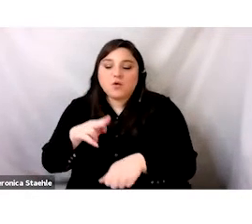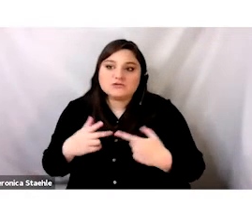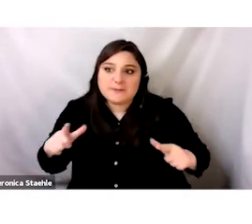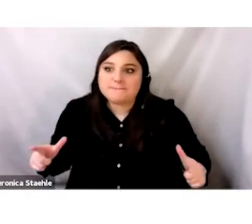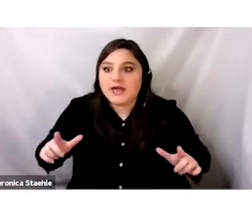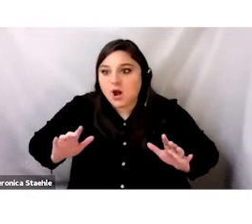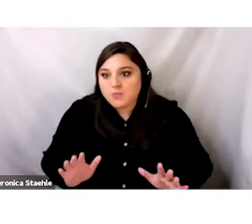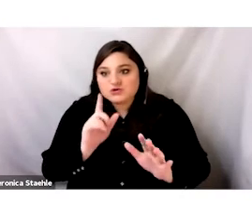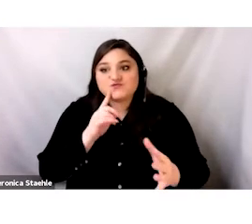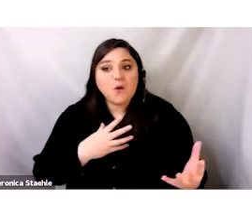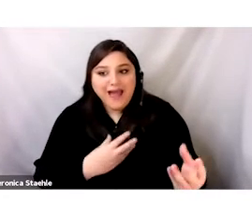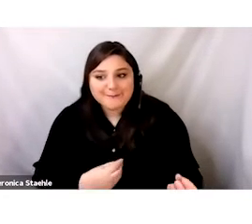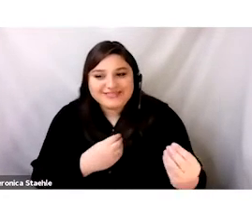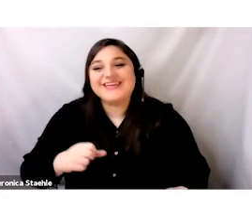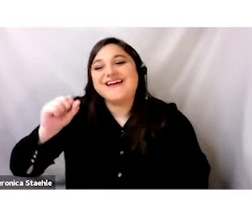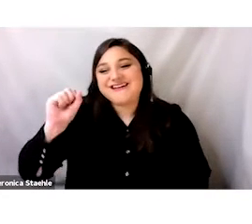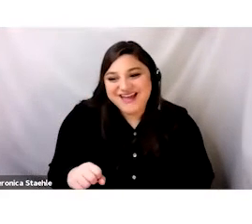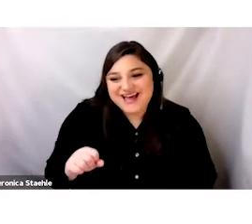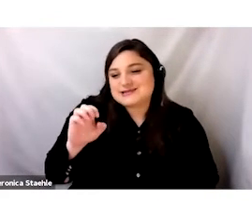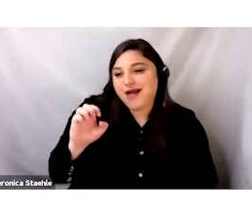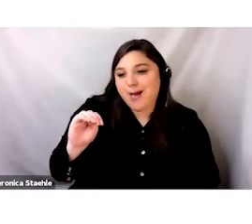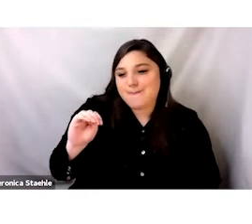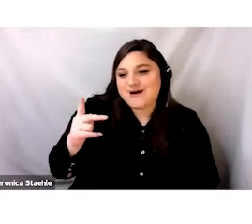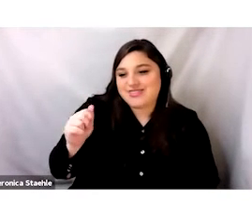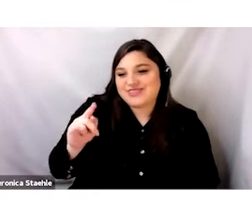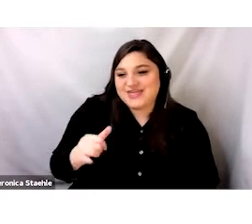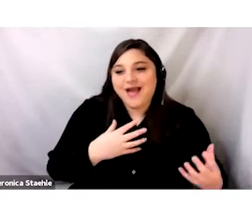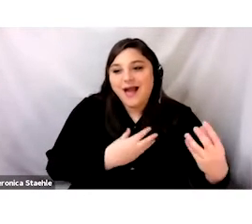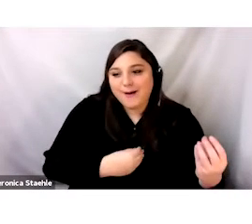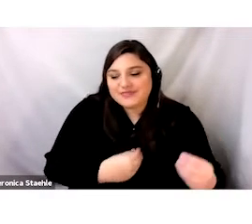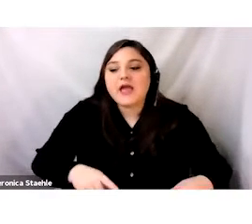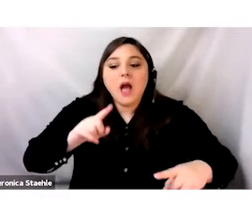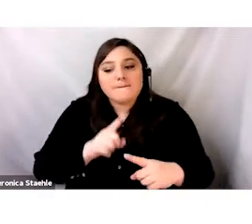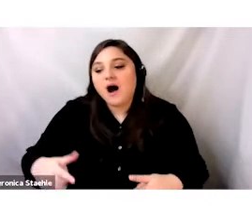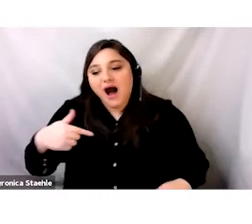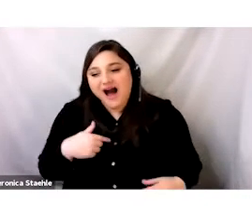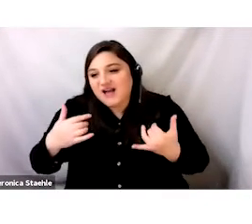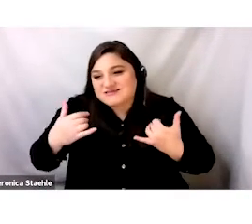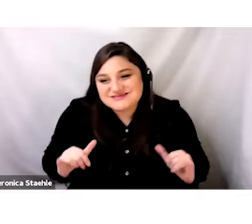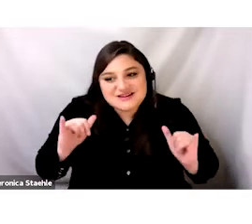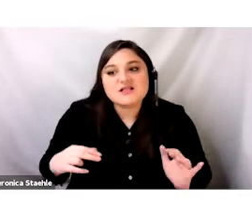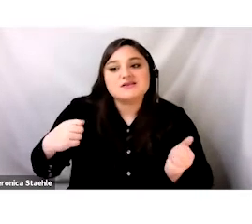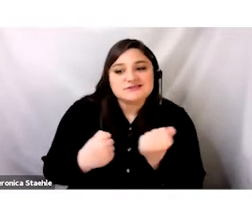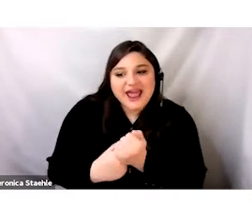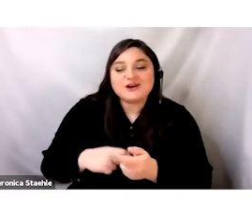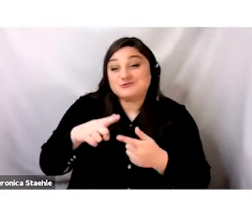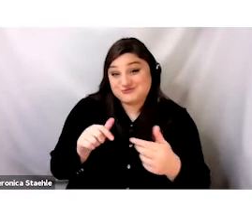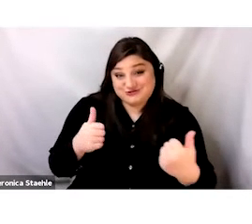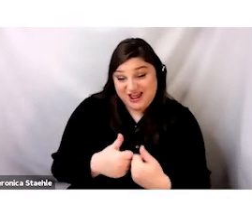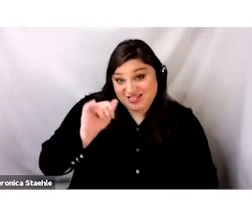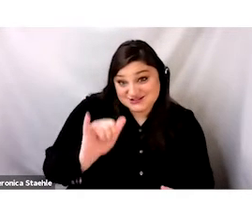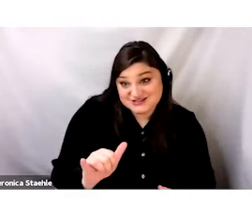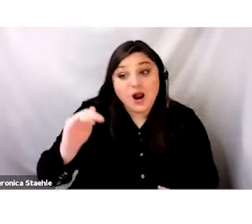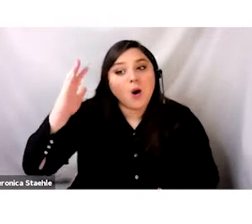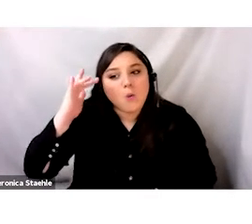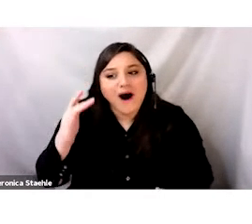past decade and more, but I tend to challenge that because there tends to be this lack of vulnerability, there tends to be this